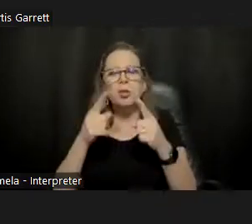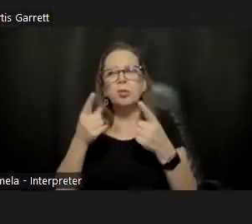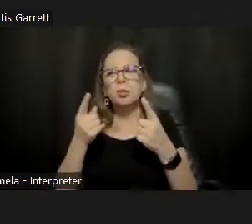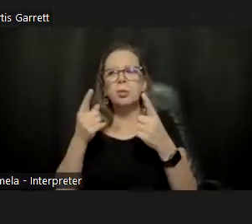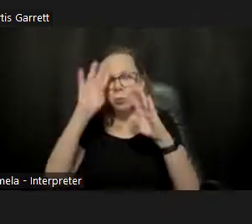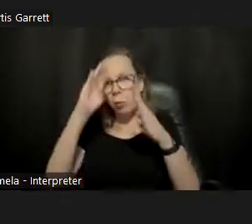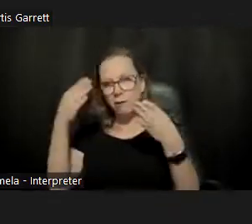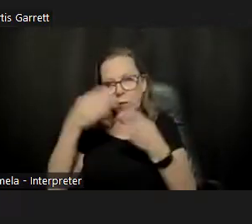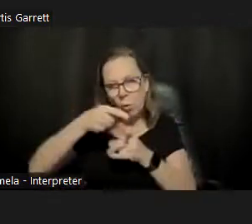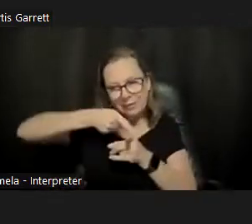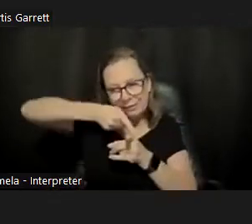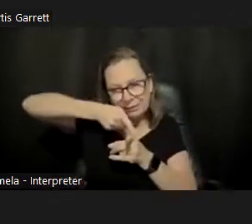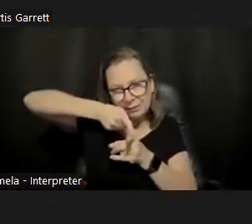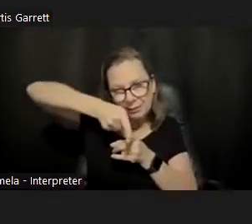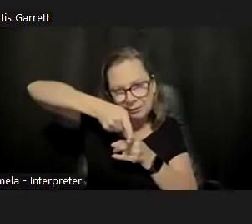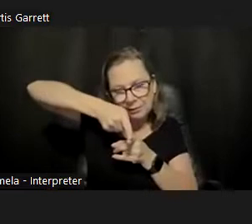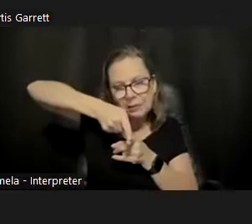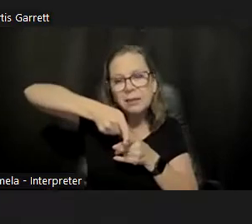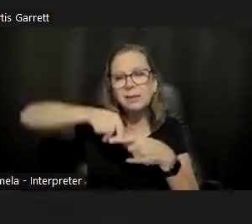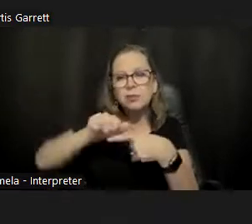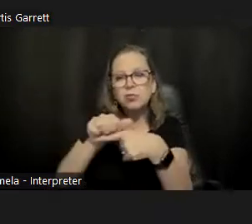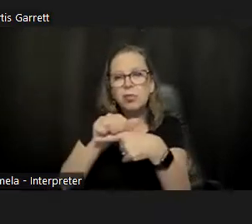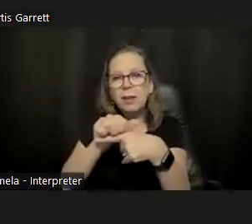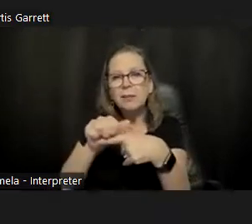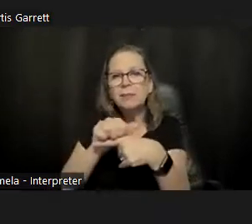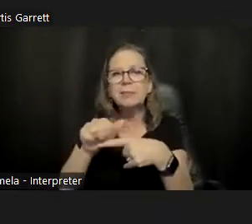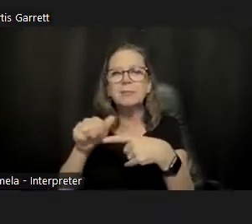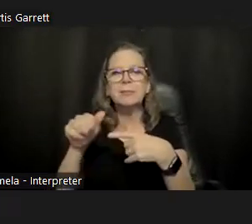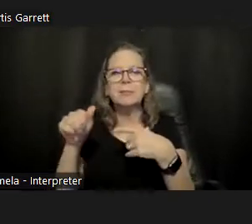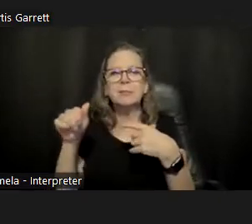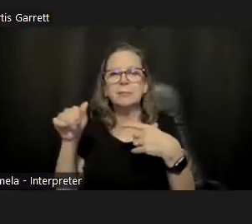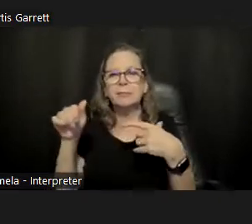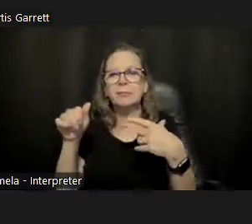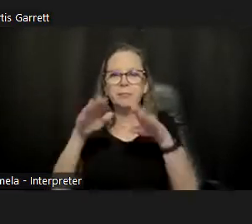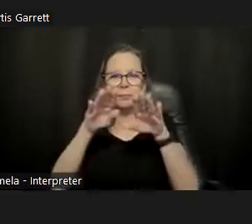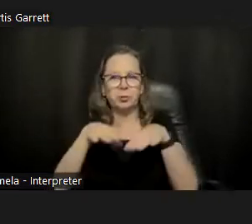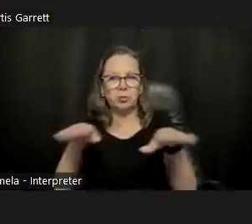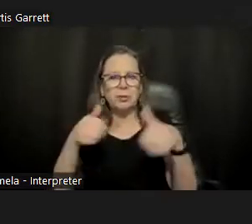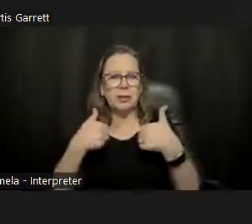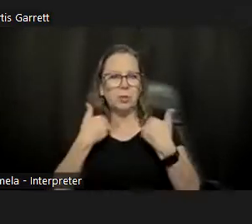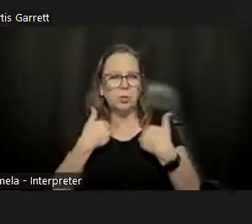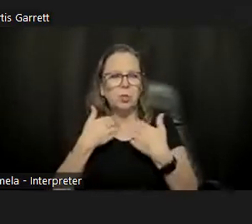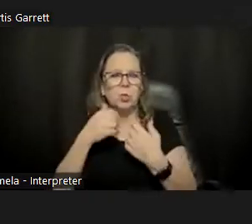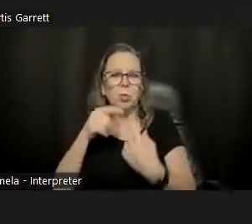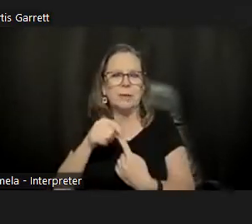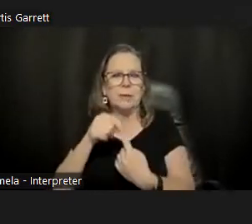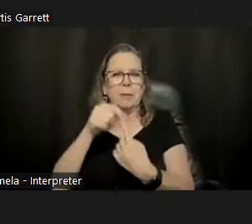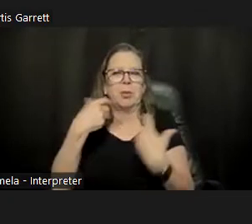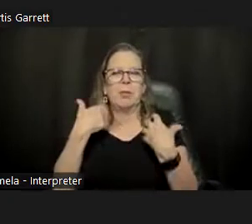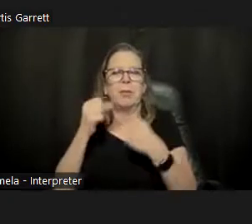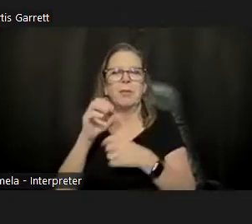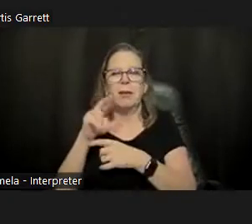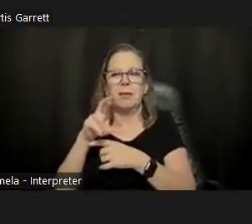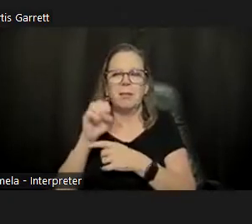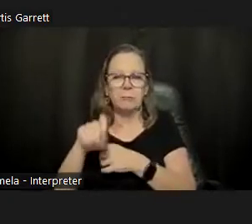the plan is to focus this training on children and youth with special healthcare needs, and